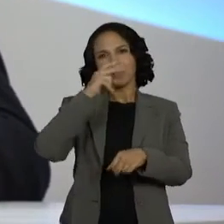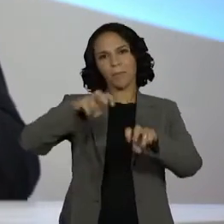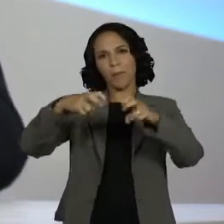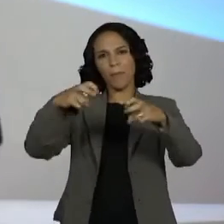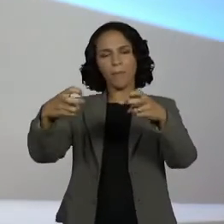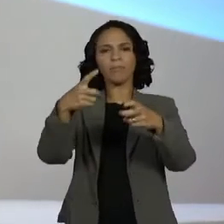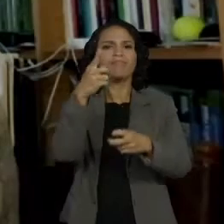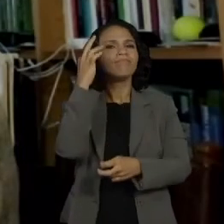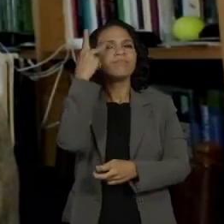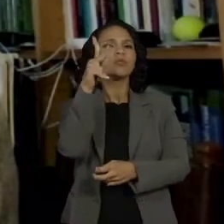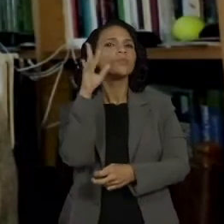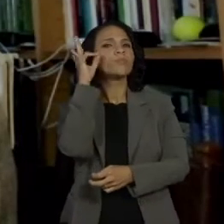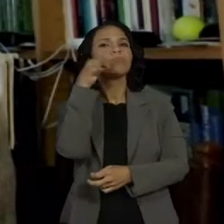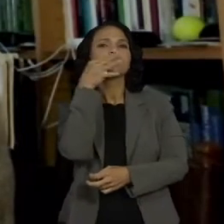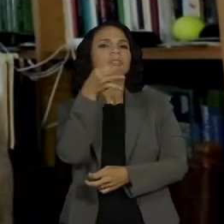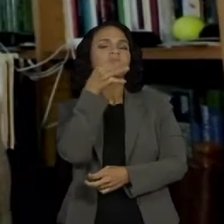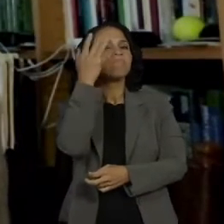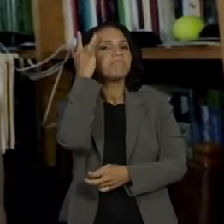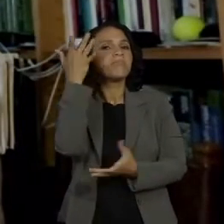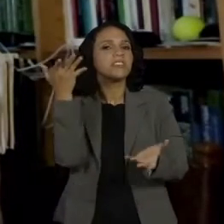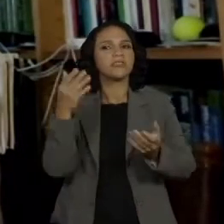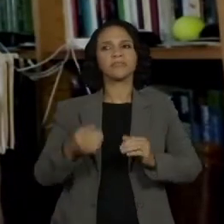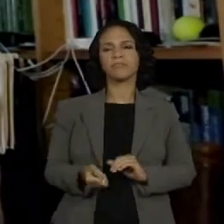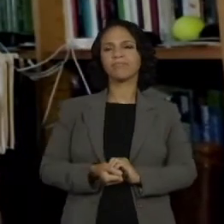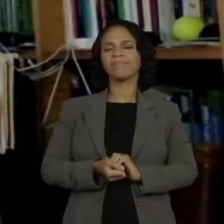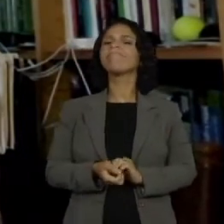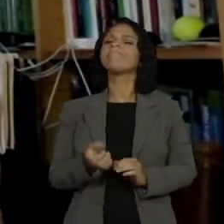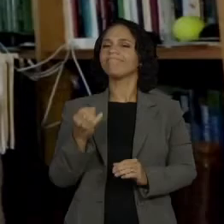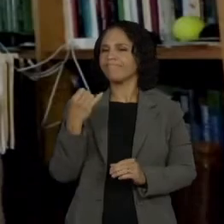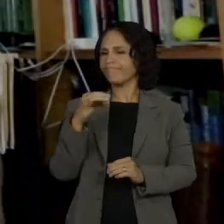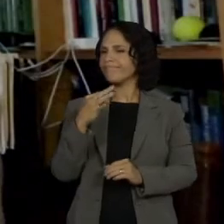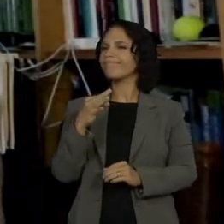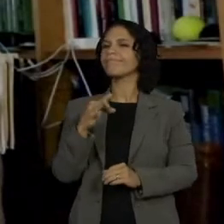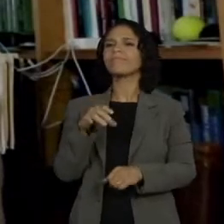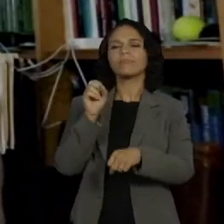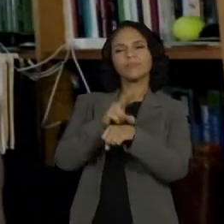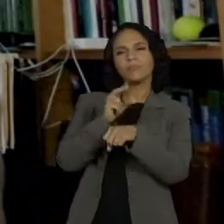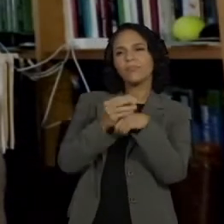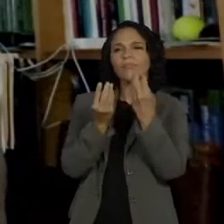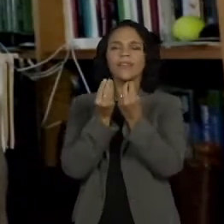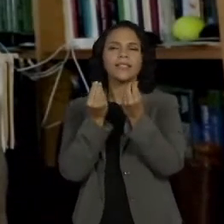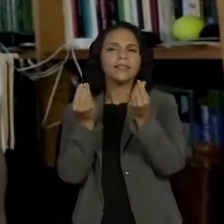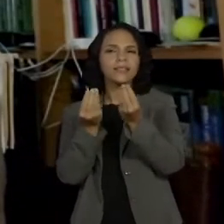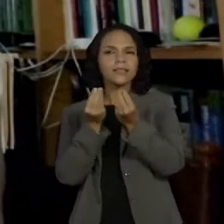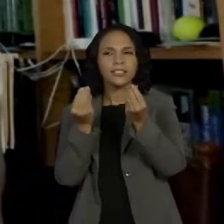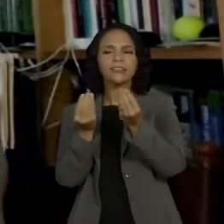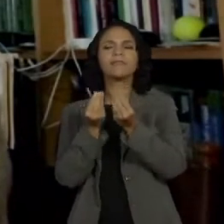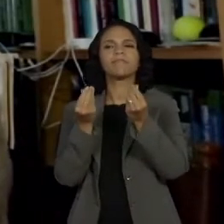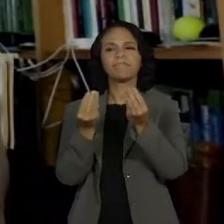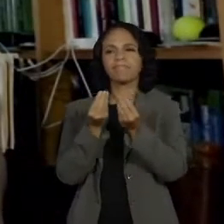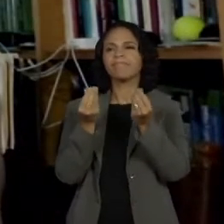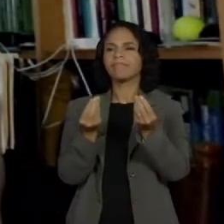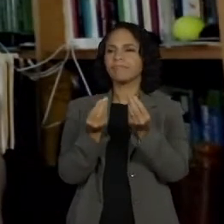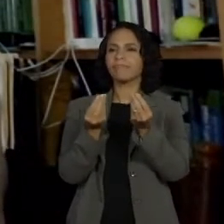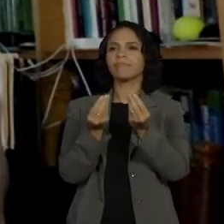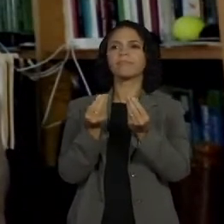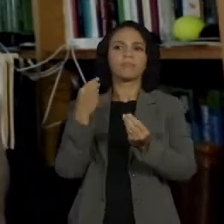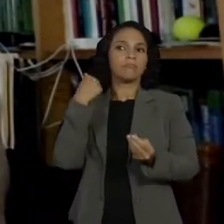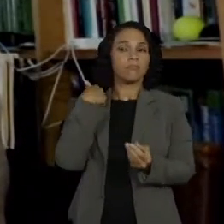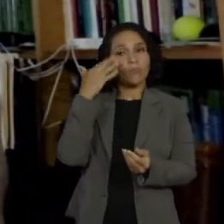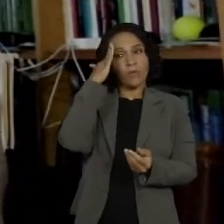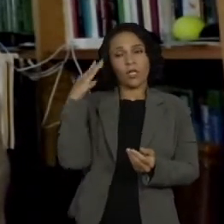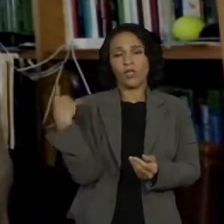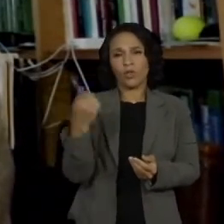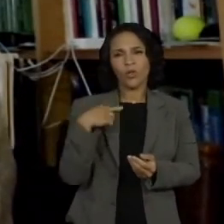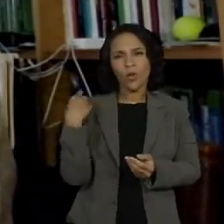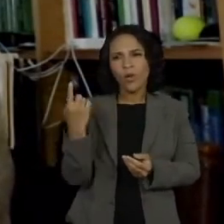disso. Well, yes, this is a subtle virus. I mean, we know that viruses aren't